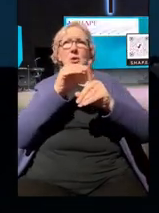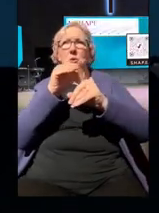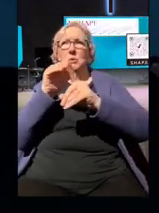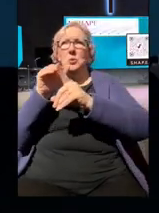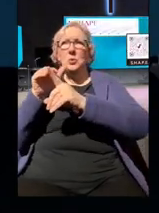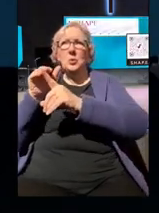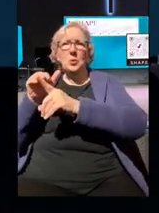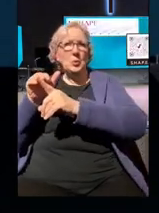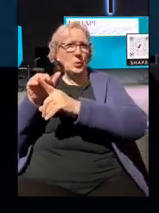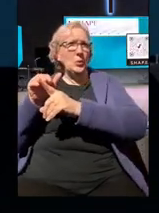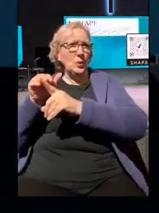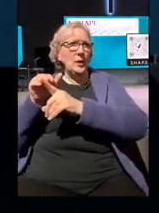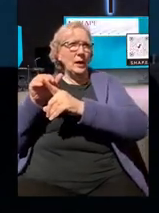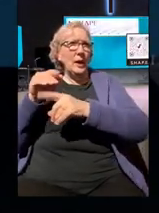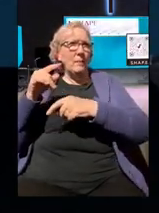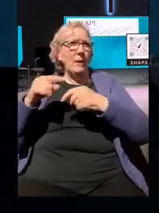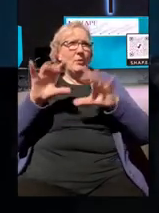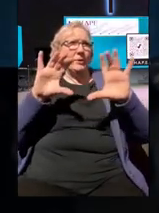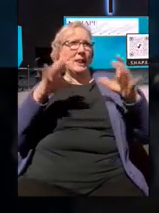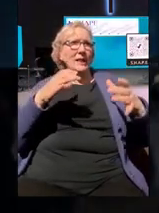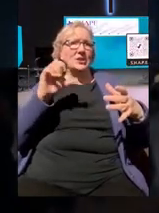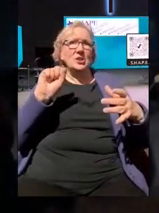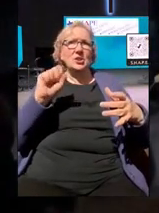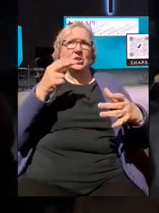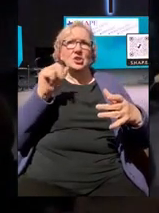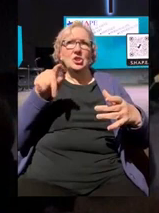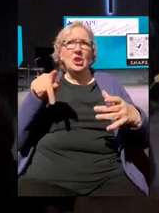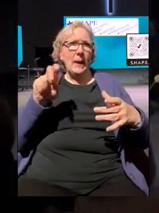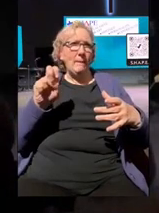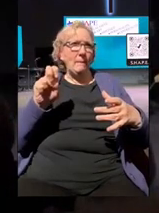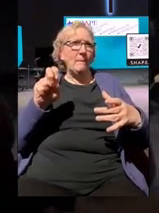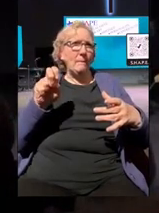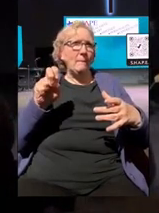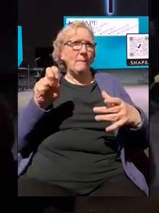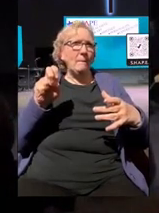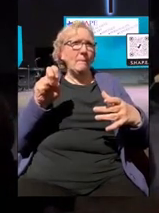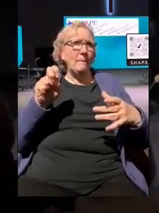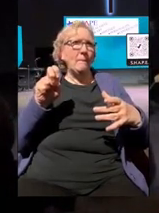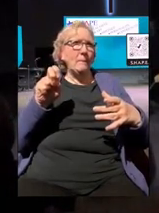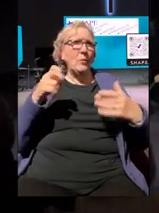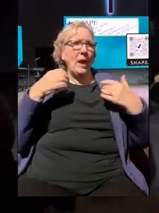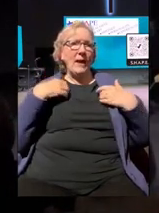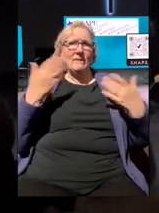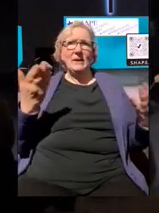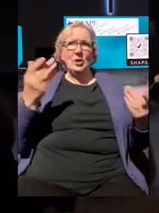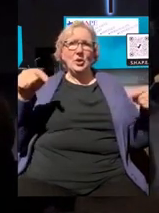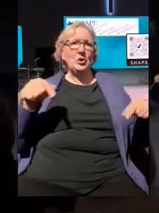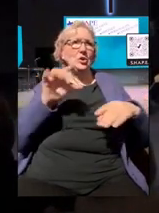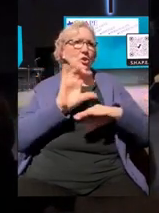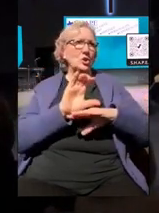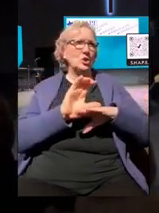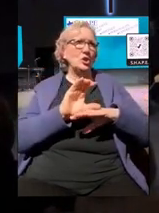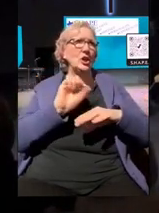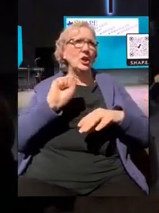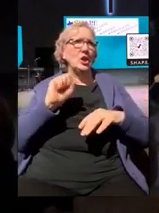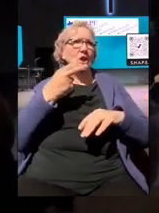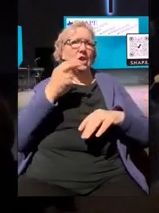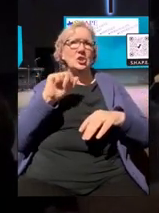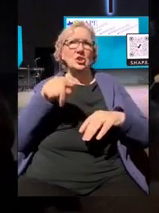your attention to the SHAPE program that we have here at church. Right? The SHAPE